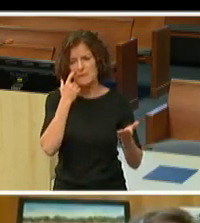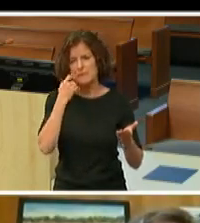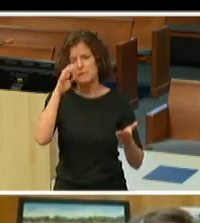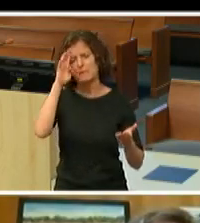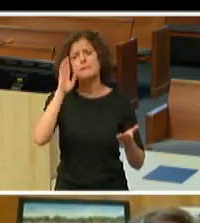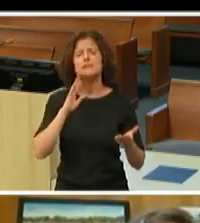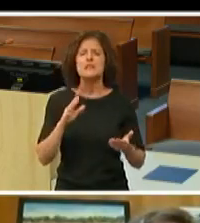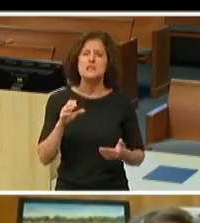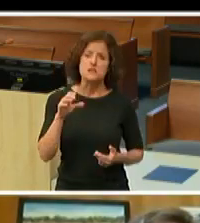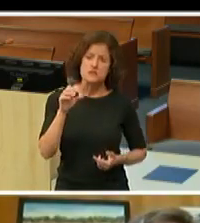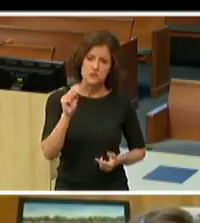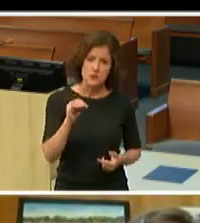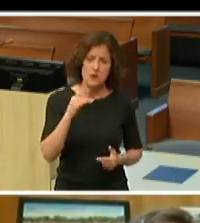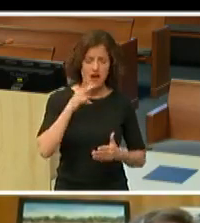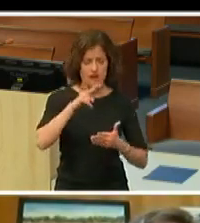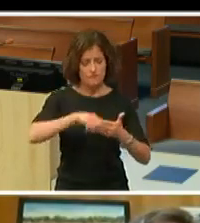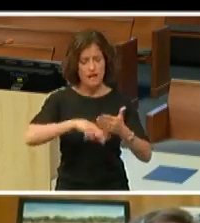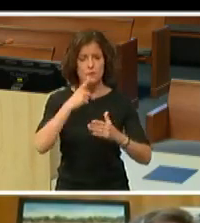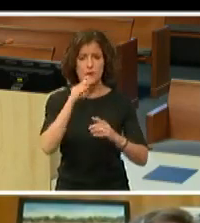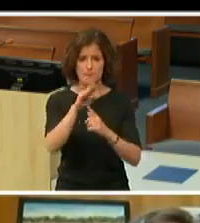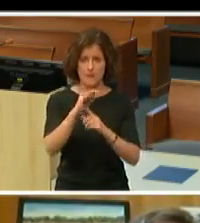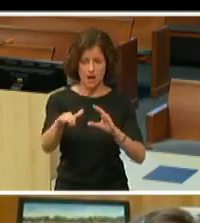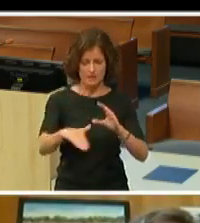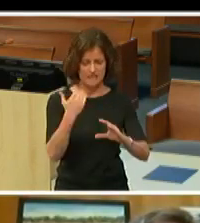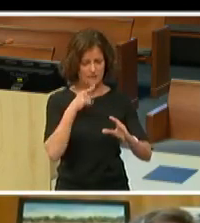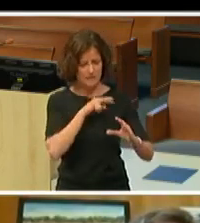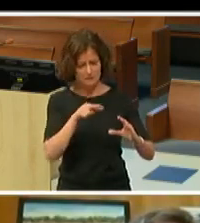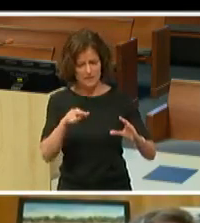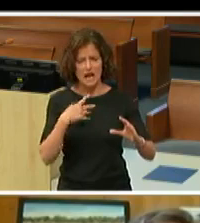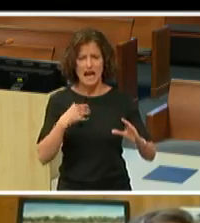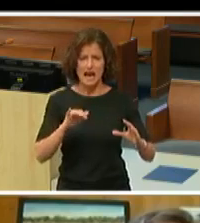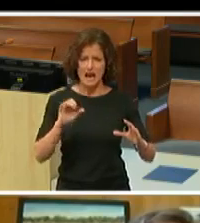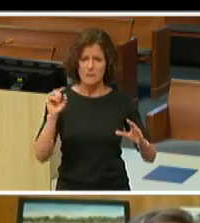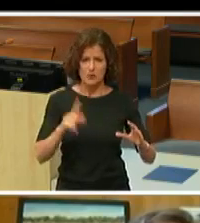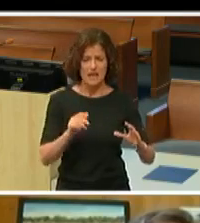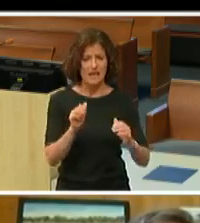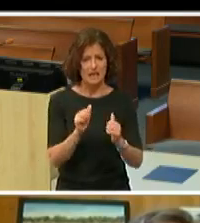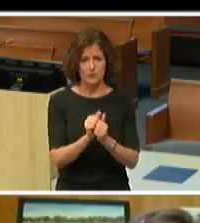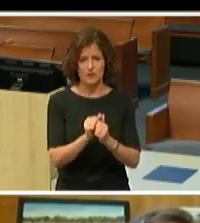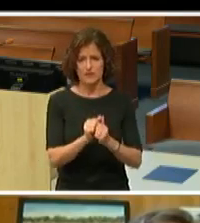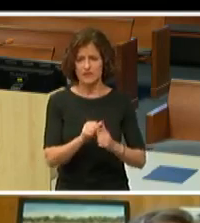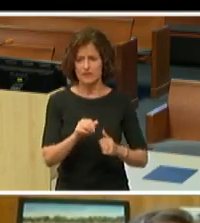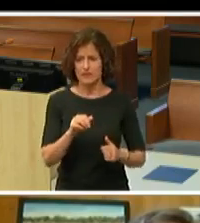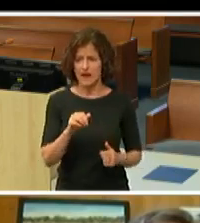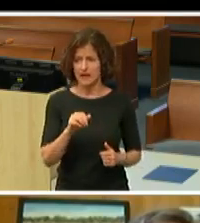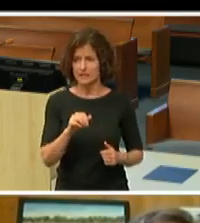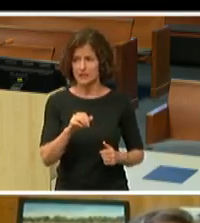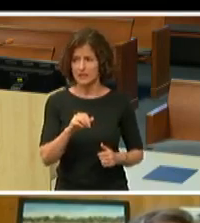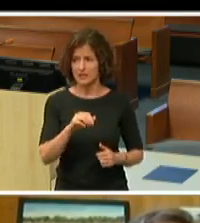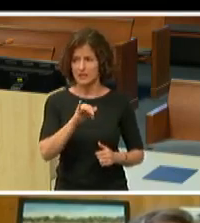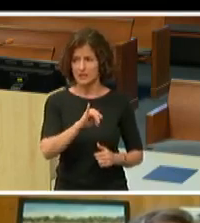So I've read what Bob has sent. I'm okay with I and J. That looks good. I think the issue with